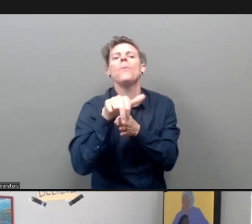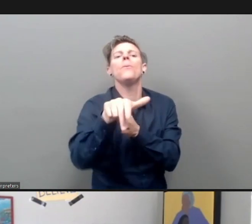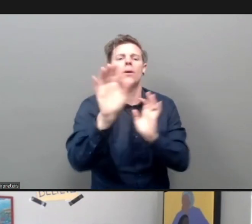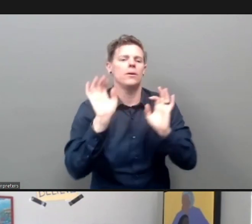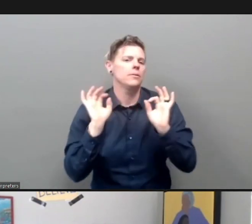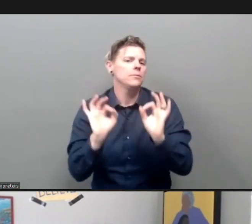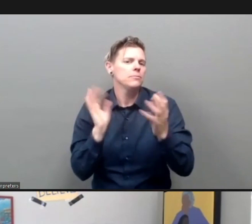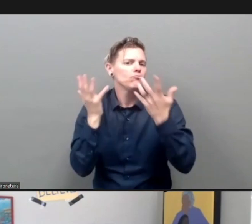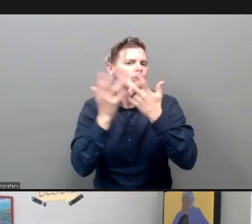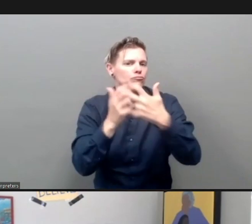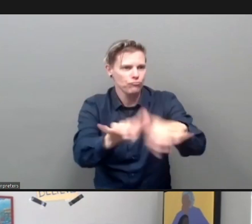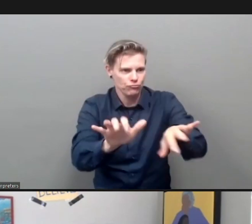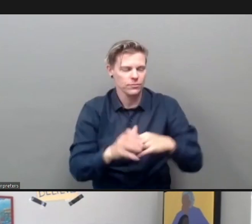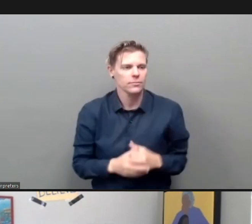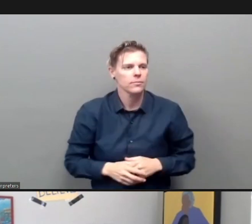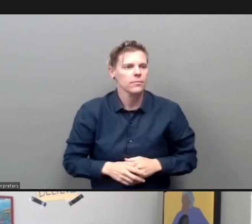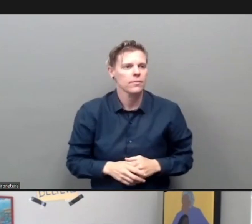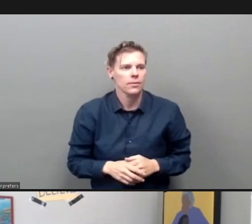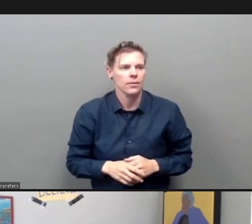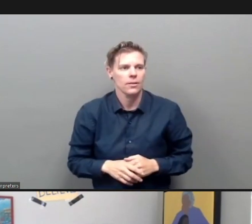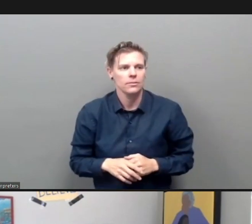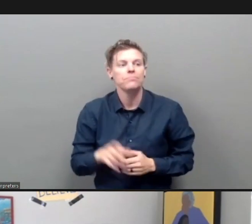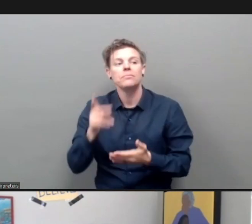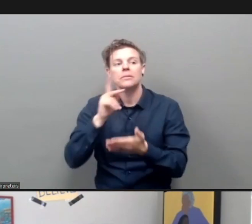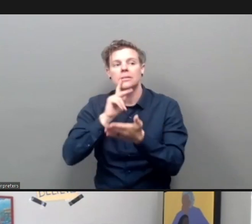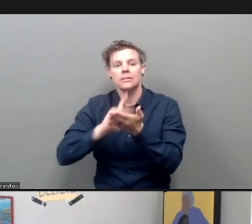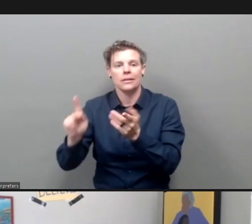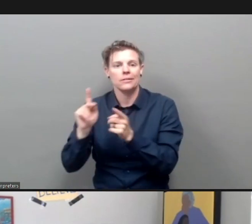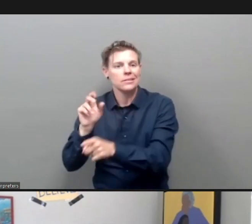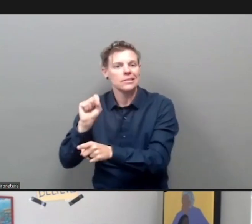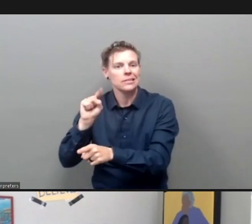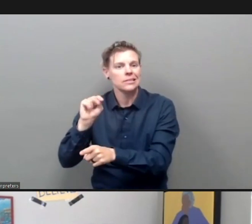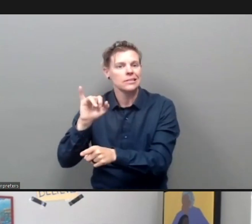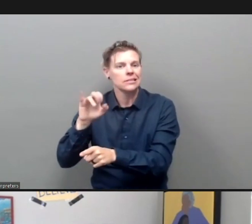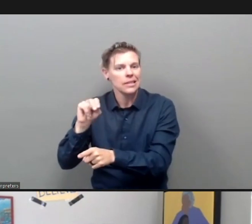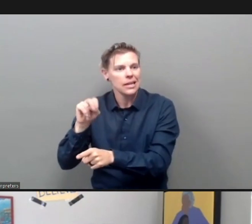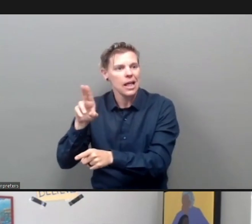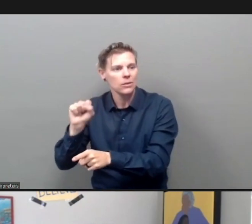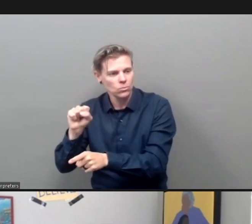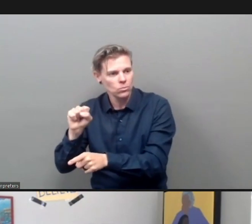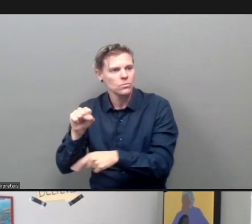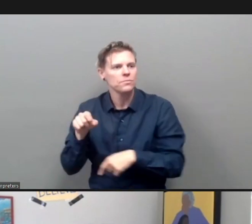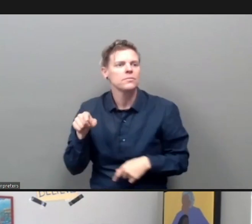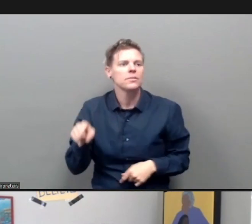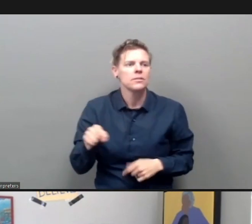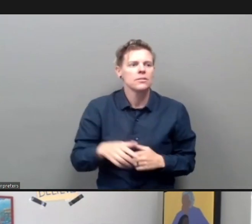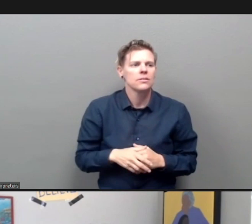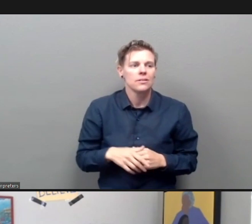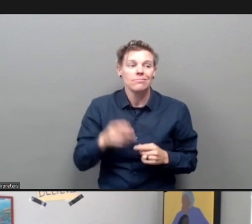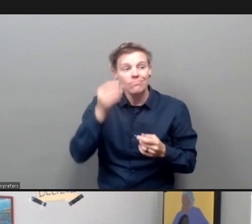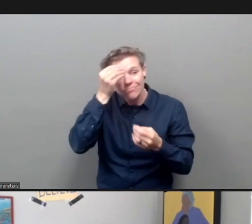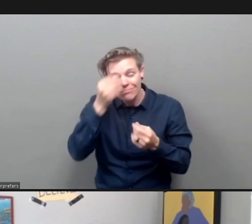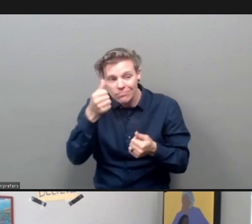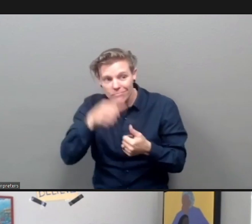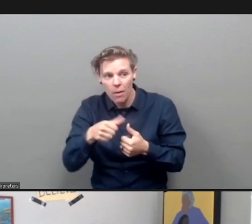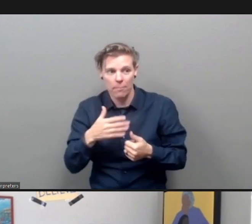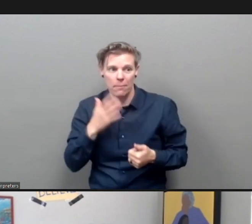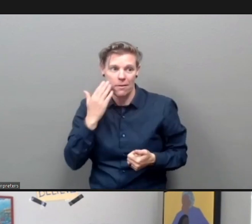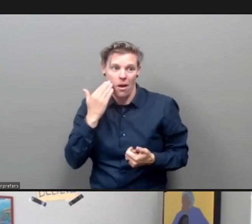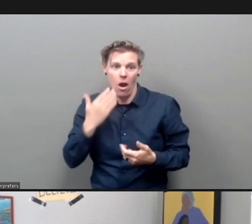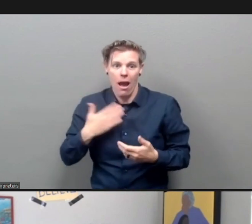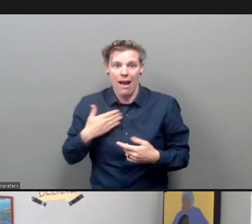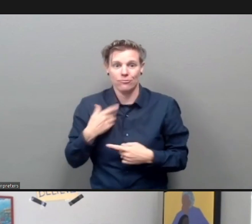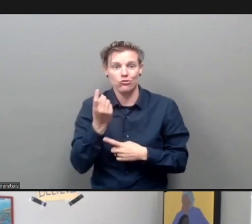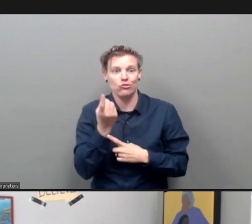world, even though we might have a doctor in front of our name, did not get a degree in medicine. And so